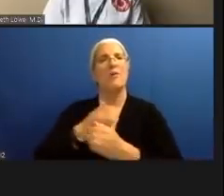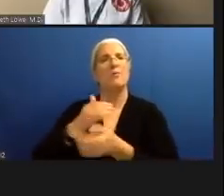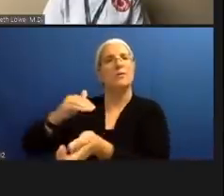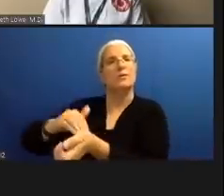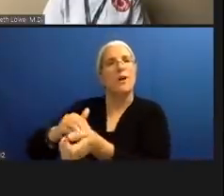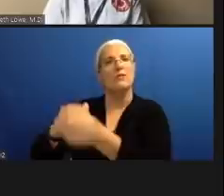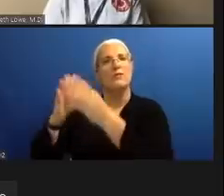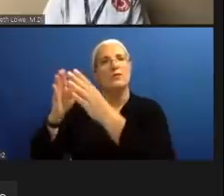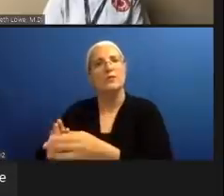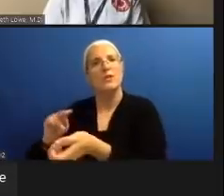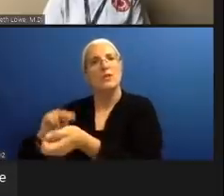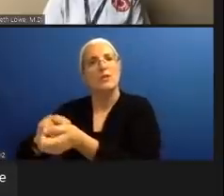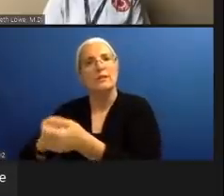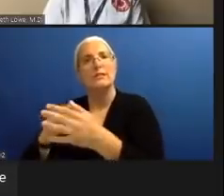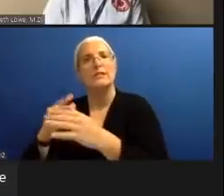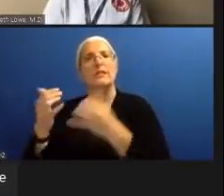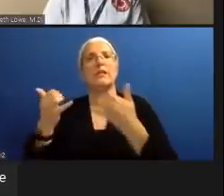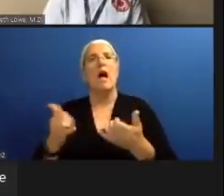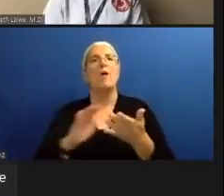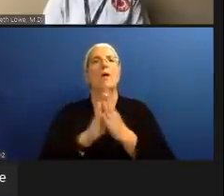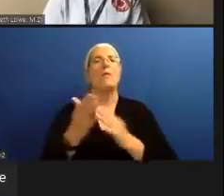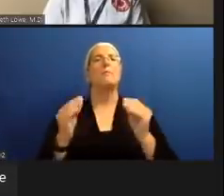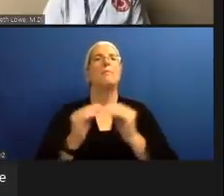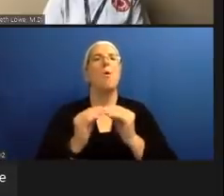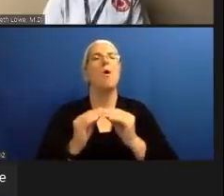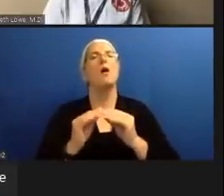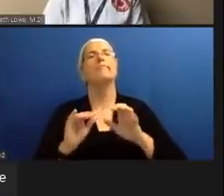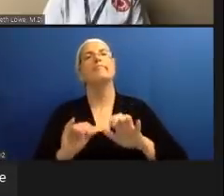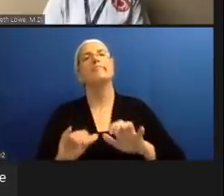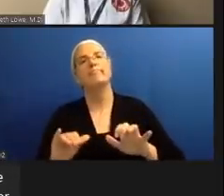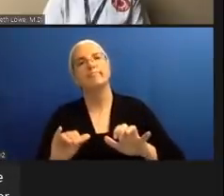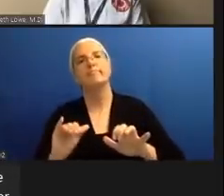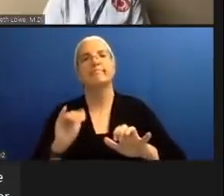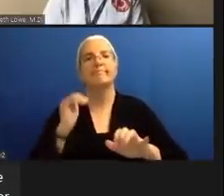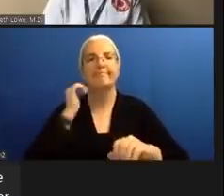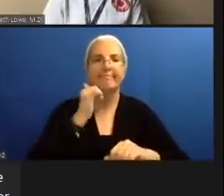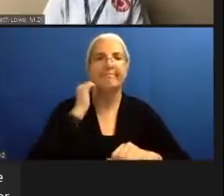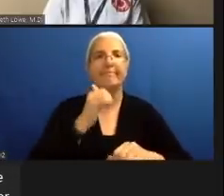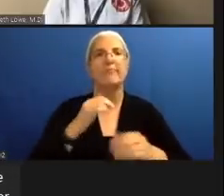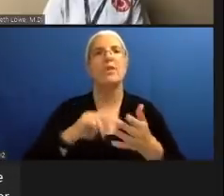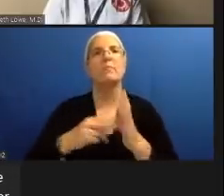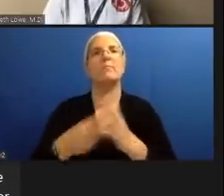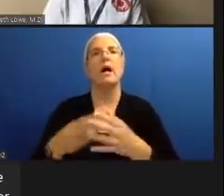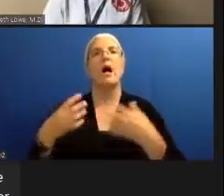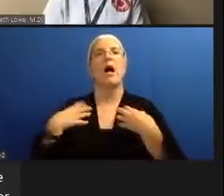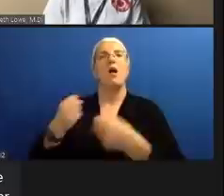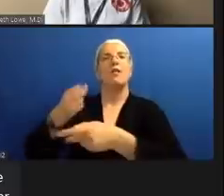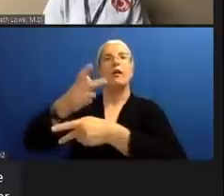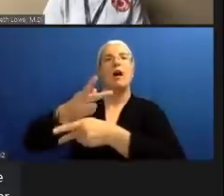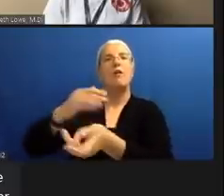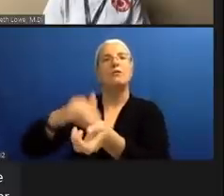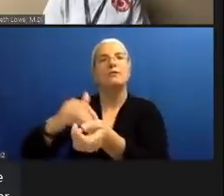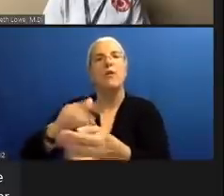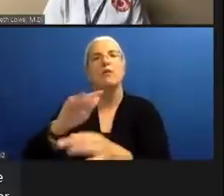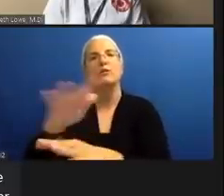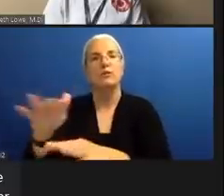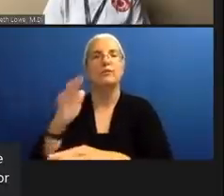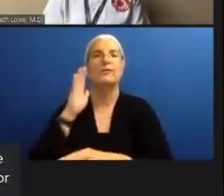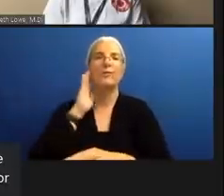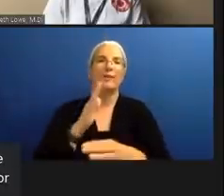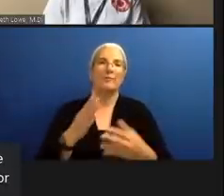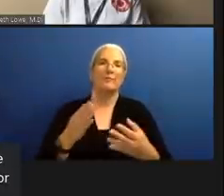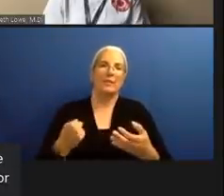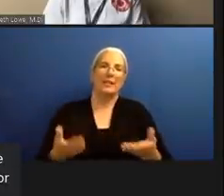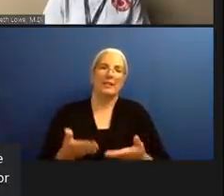healthcare. COVID-19 is going to be with us for potentially, forever. And certainly, for the next year will be an